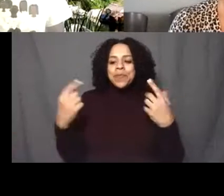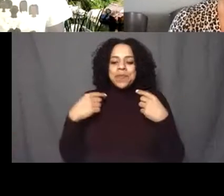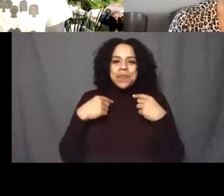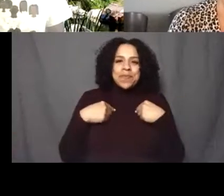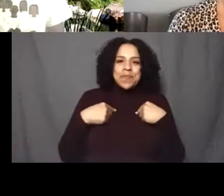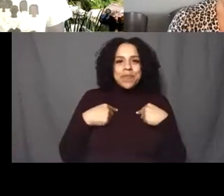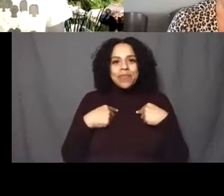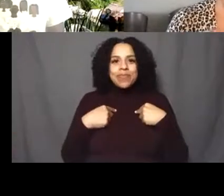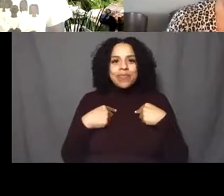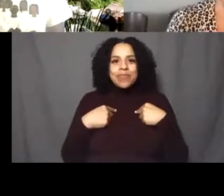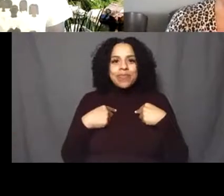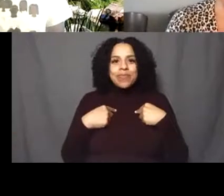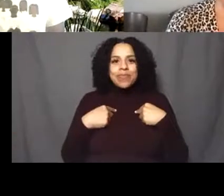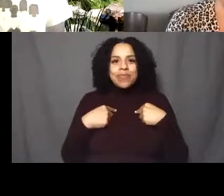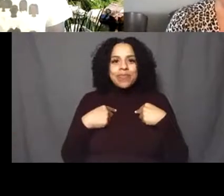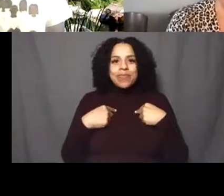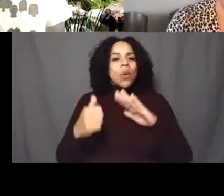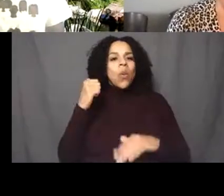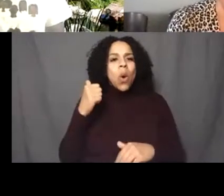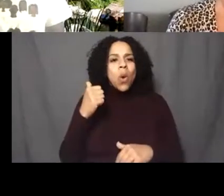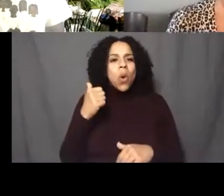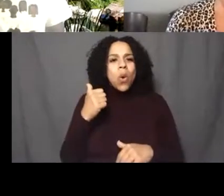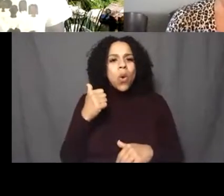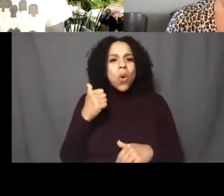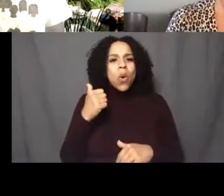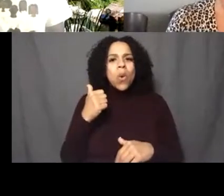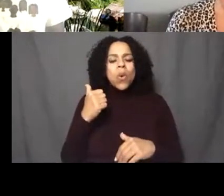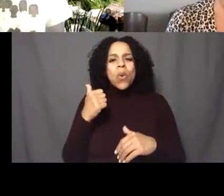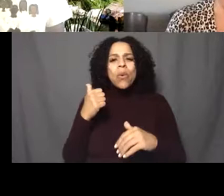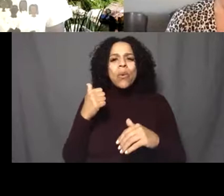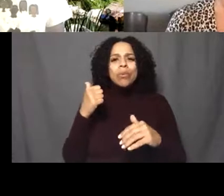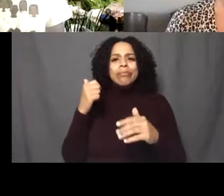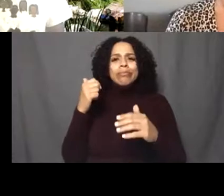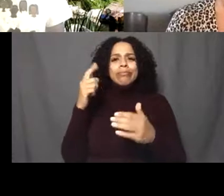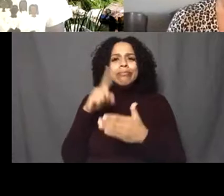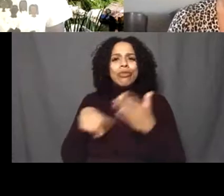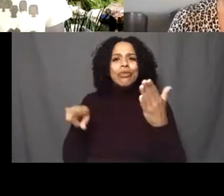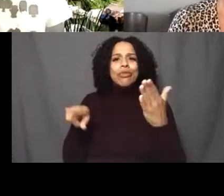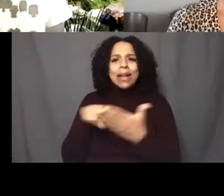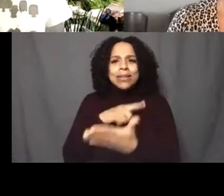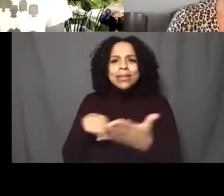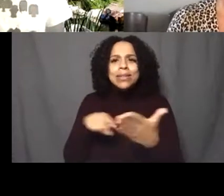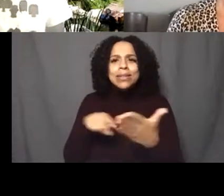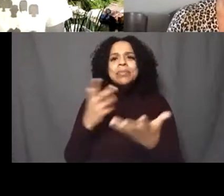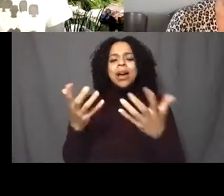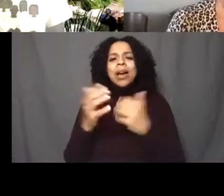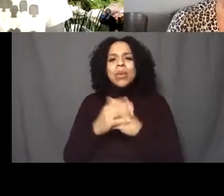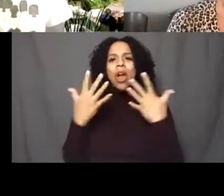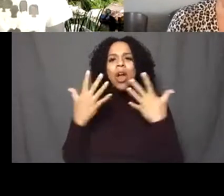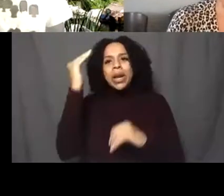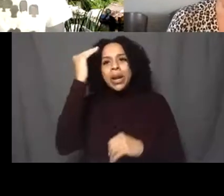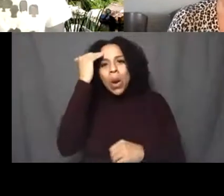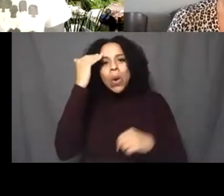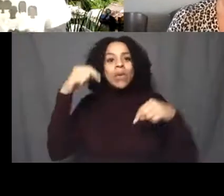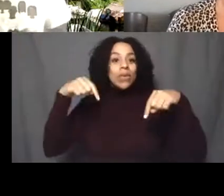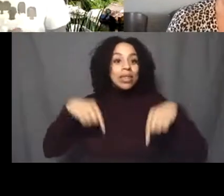to say anything through rose-tinted glasses, right? We already know that these institutions may say that they're welcoming